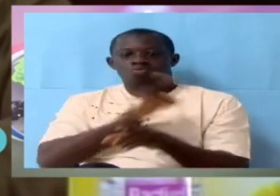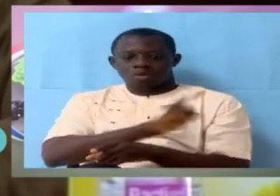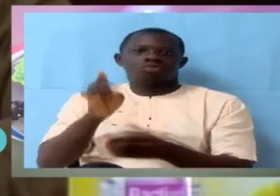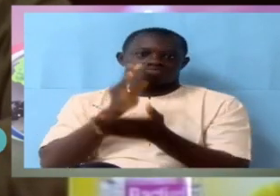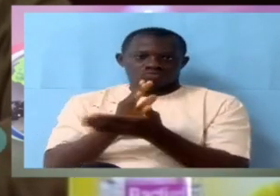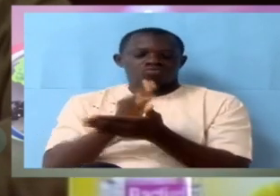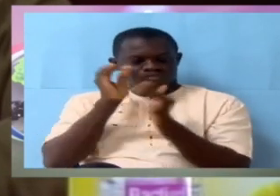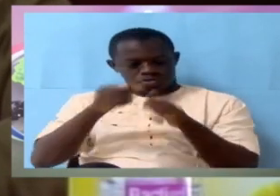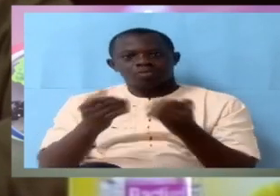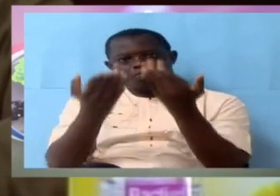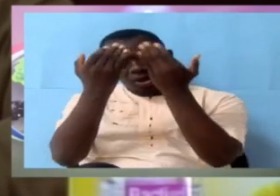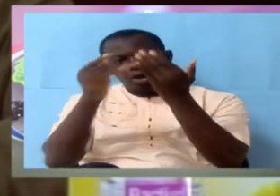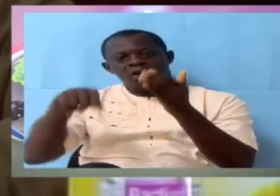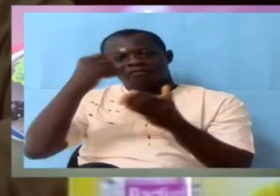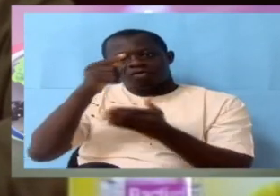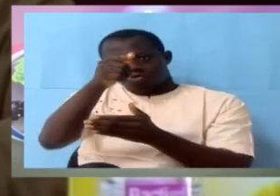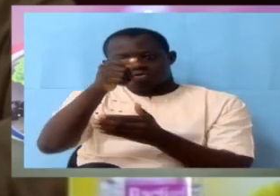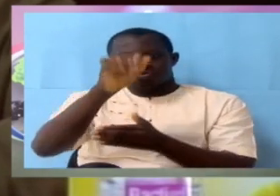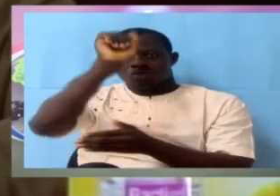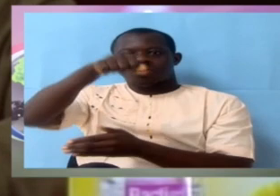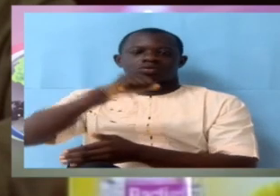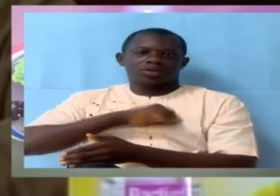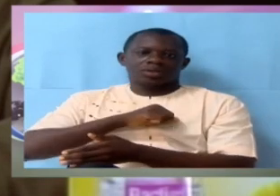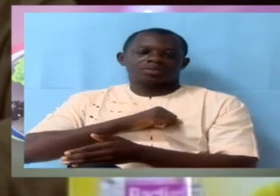praying for you as well, for your